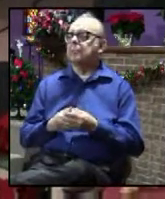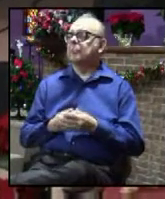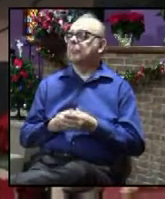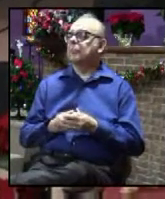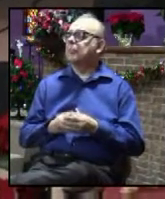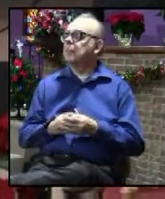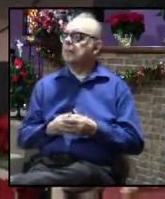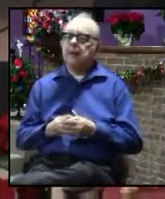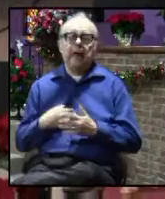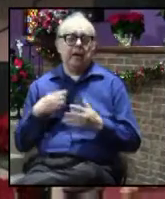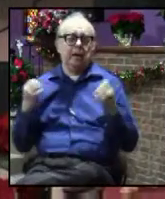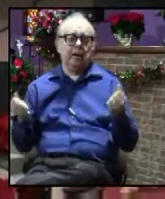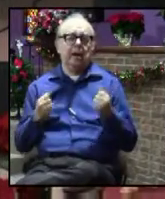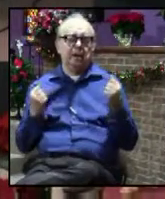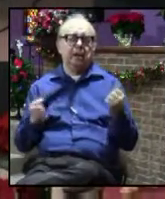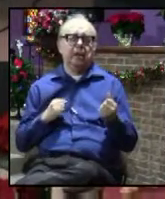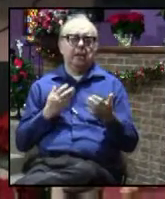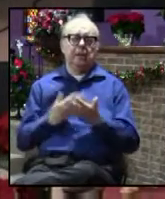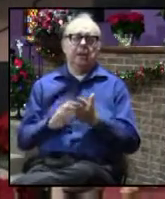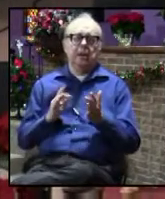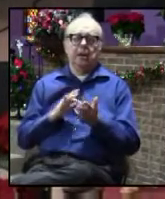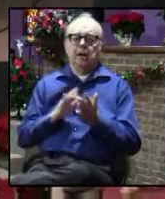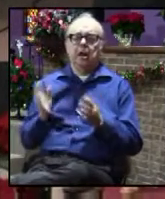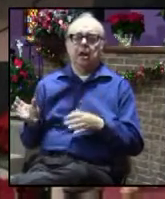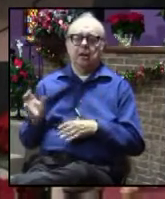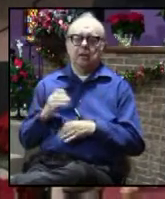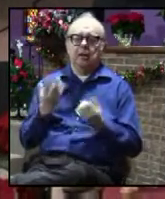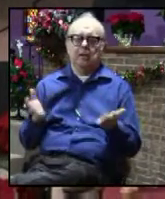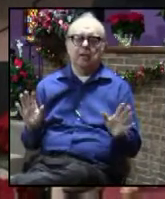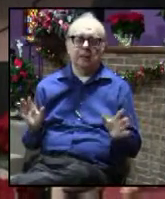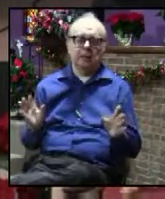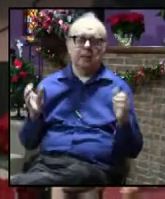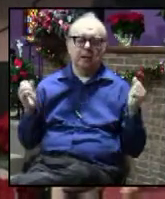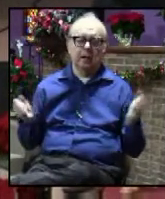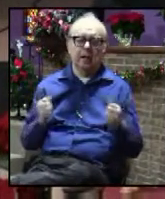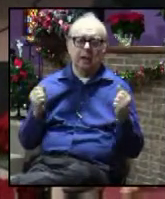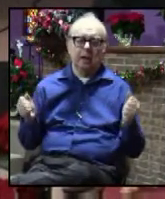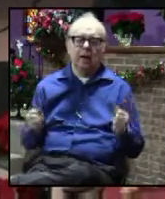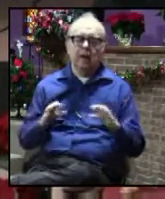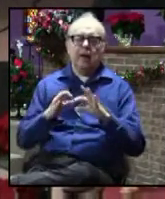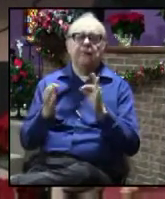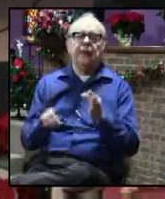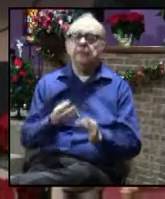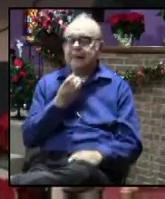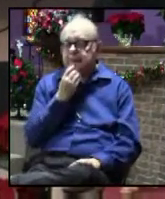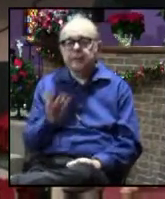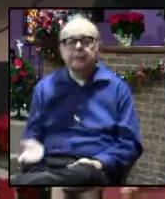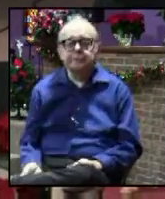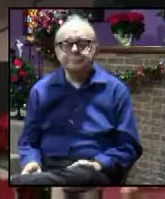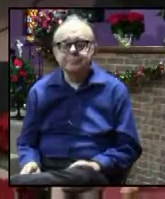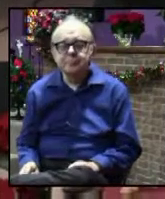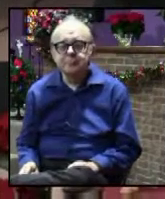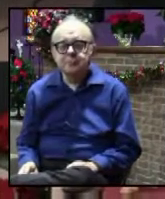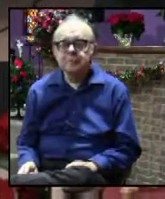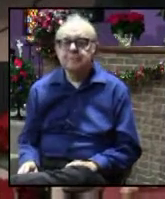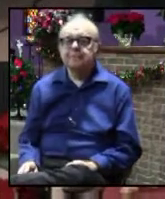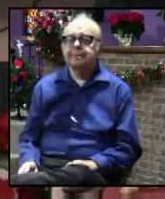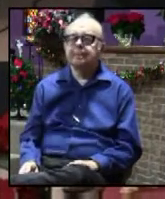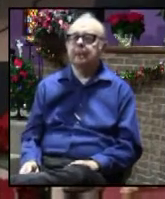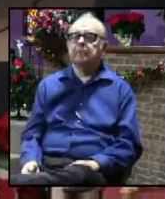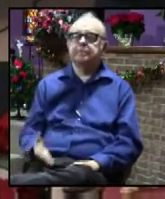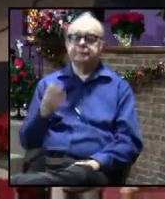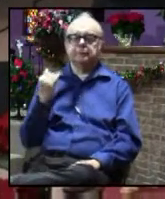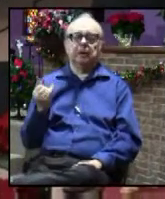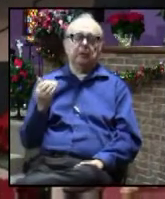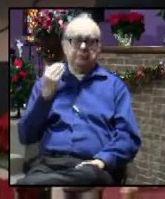I'll celebrate the birth of Jesus Christ, but I don't want to celebrate a family dinner. Amen.